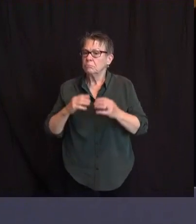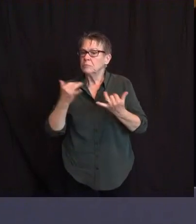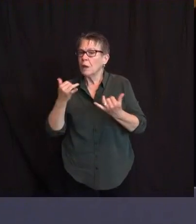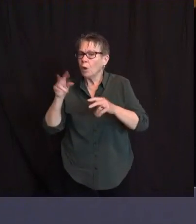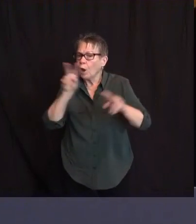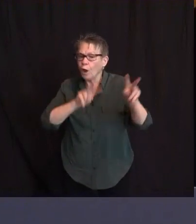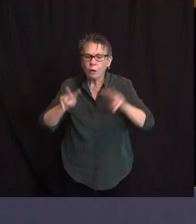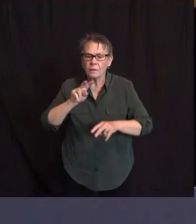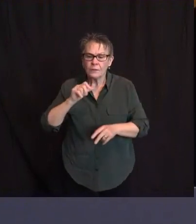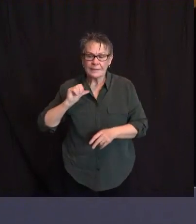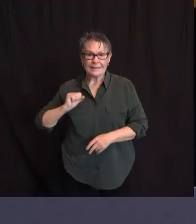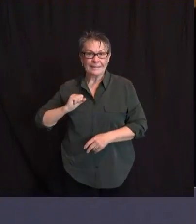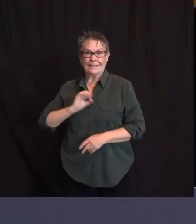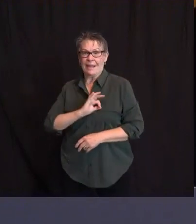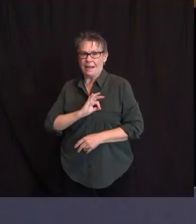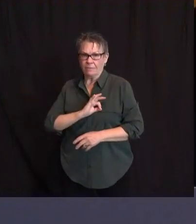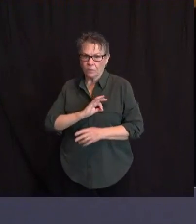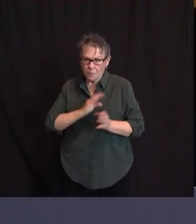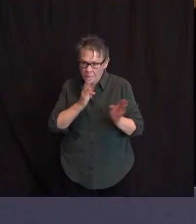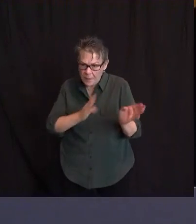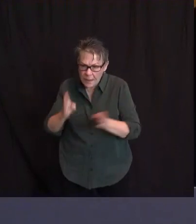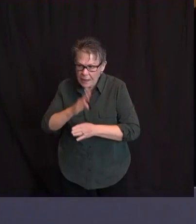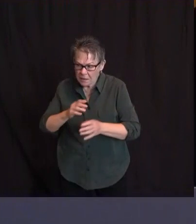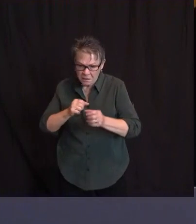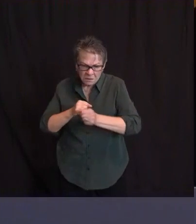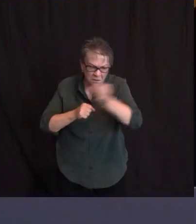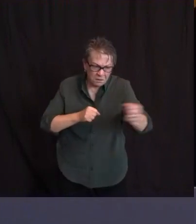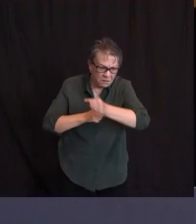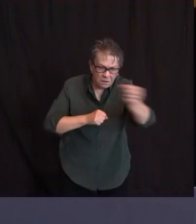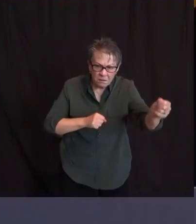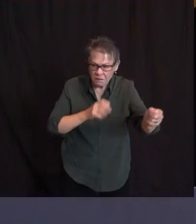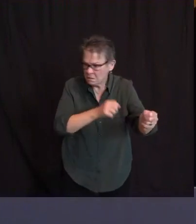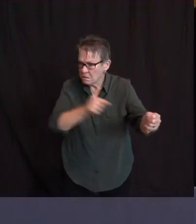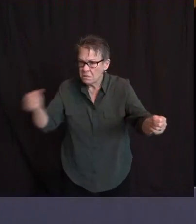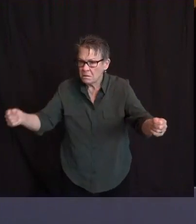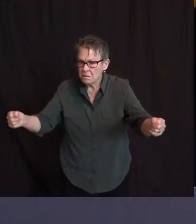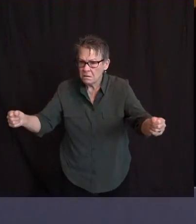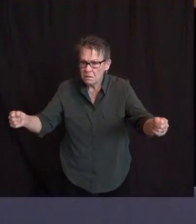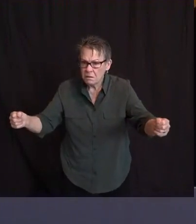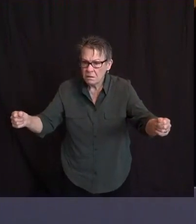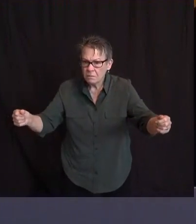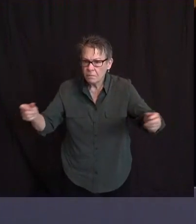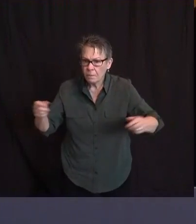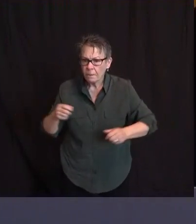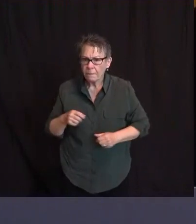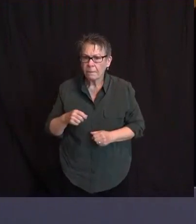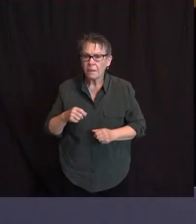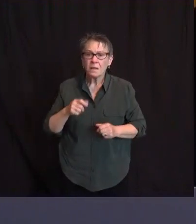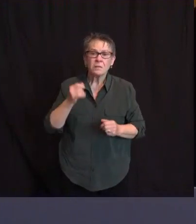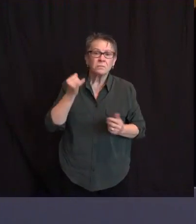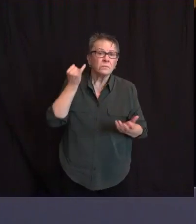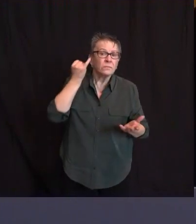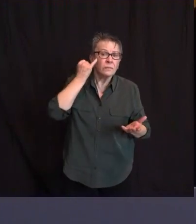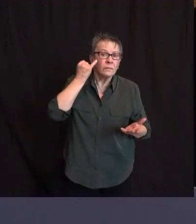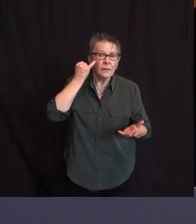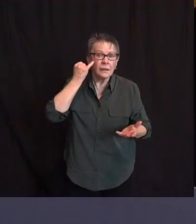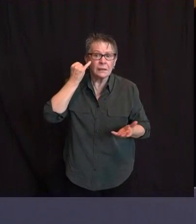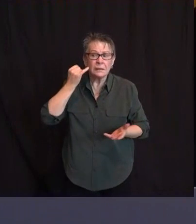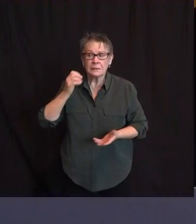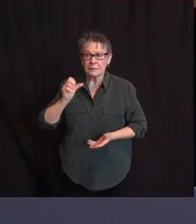on quarantine, those symptomatic and isolated, and those that are positive and hospitalized.